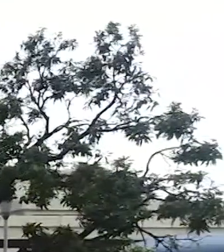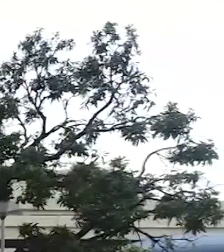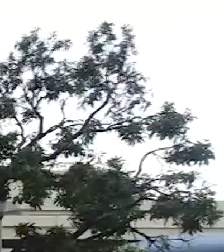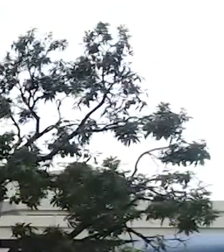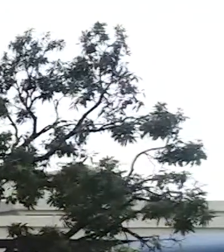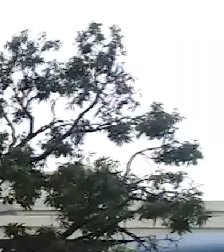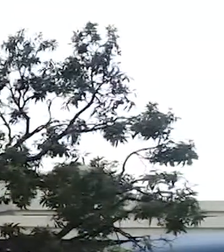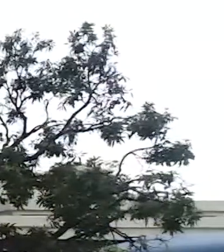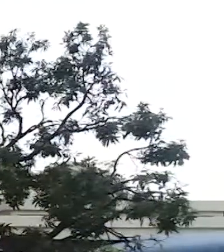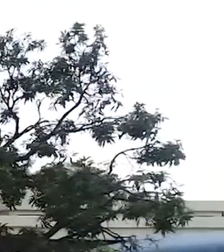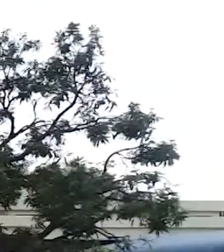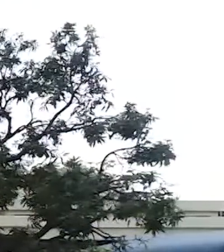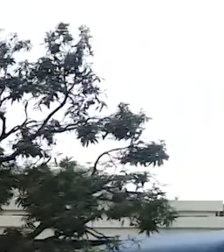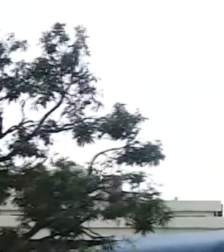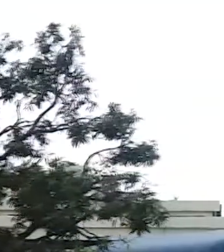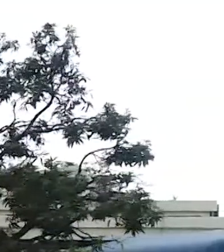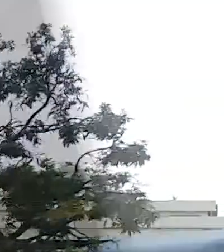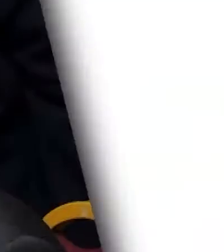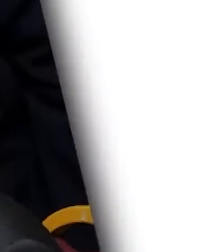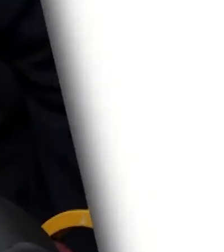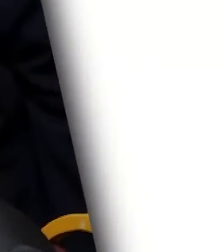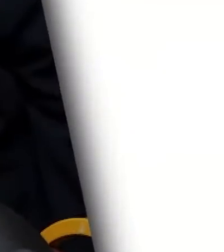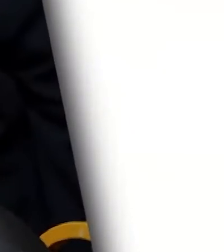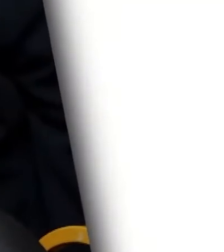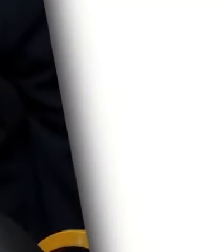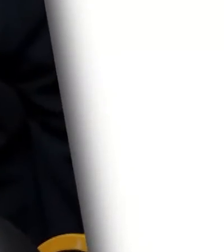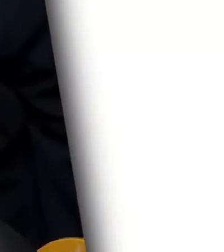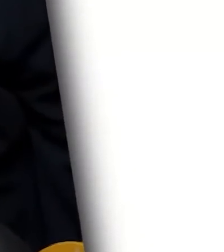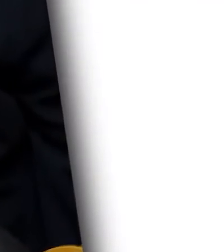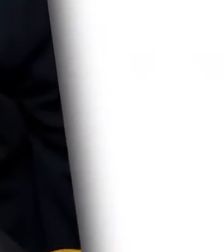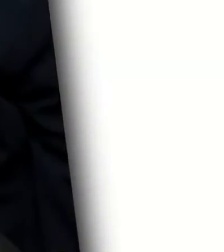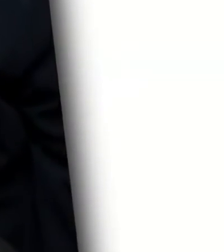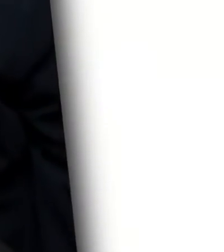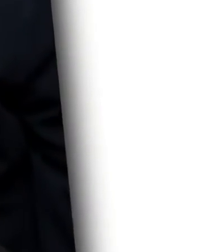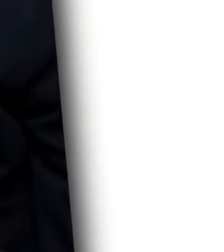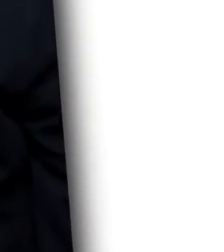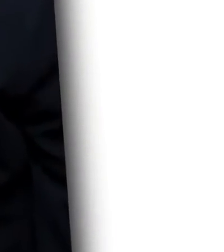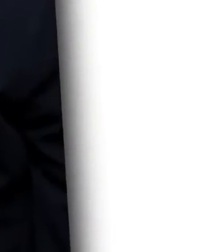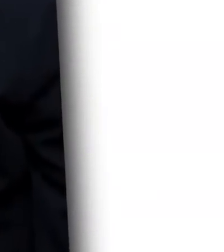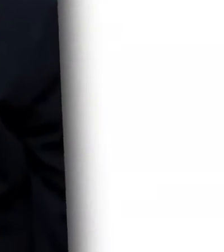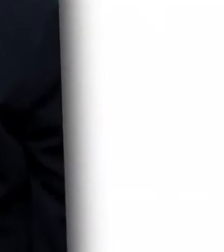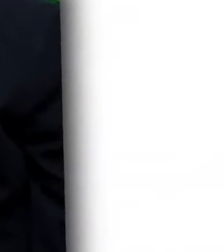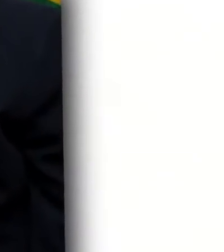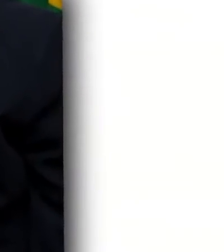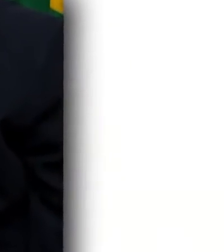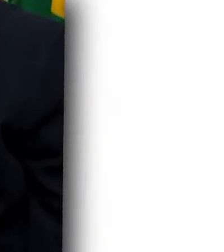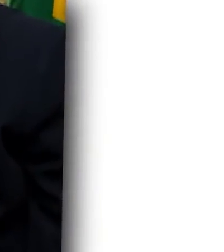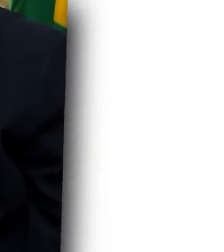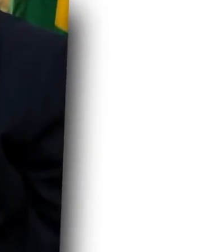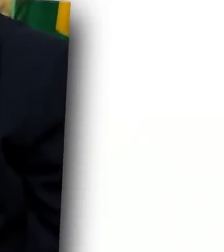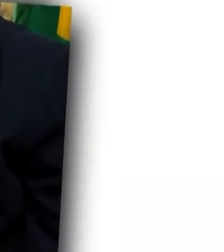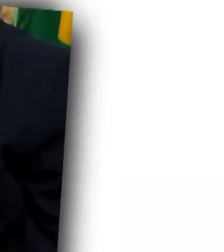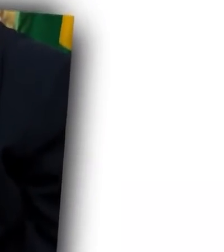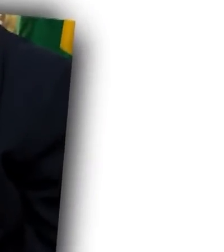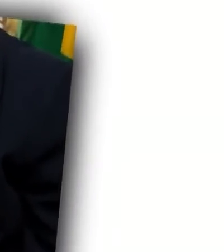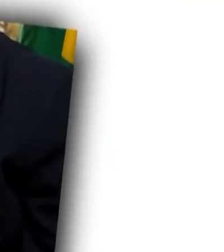of Health to the Office of the Prime Minister. Then, in September 2011, the GOJ received a